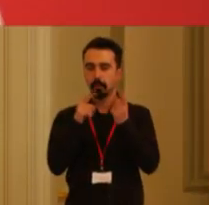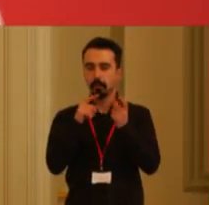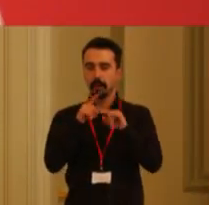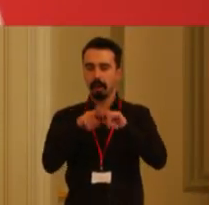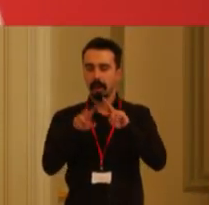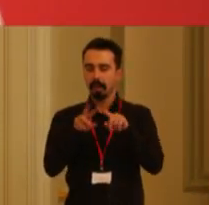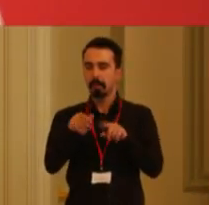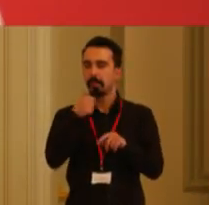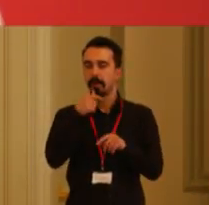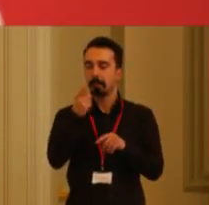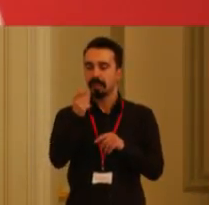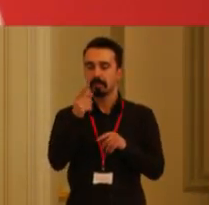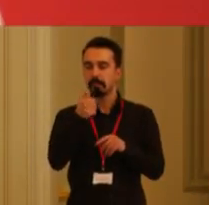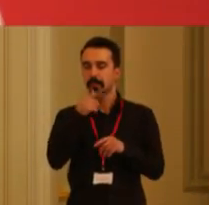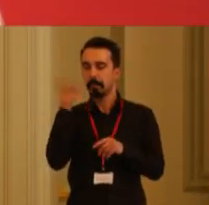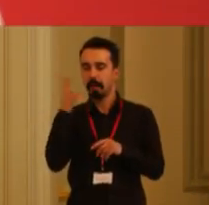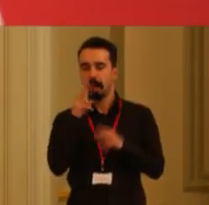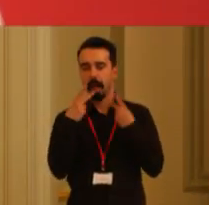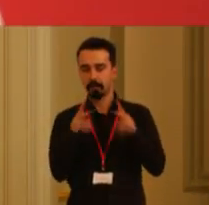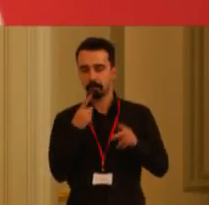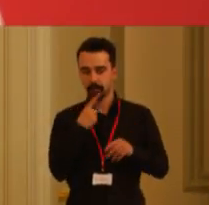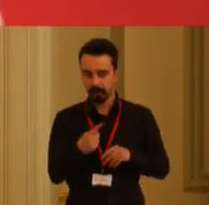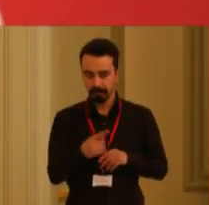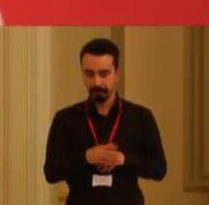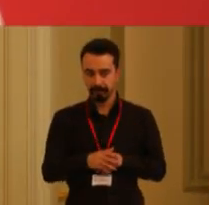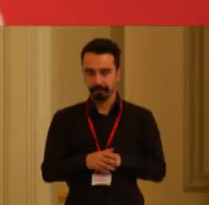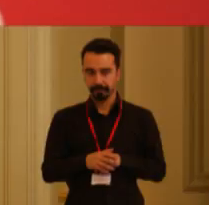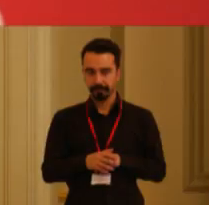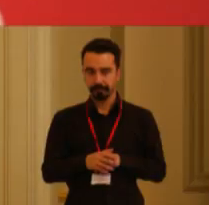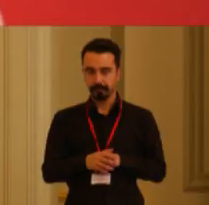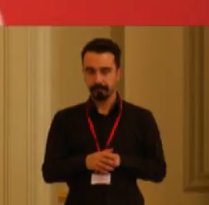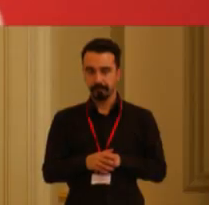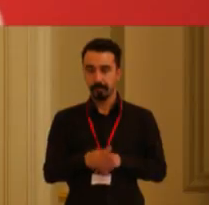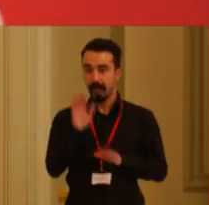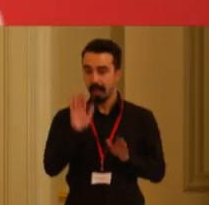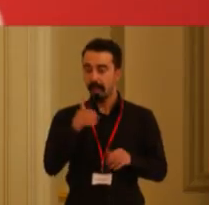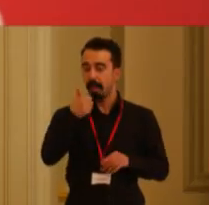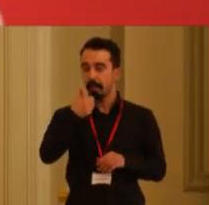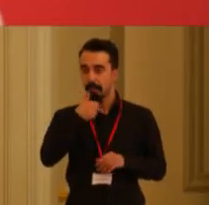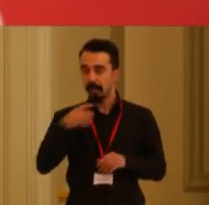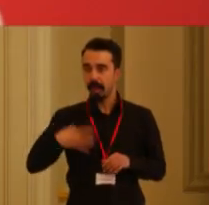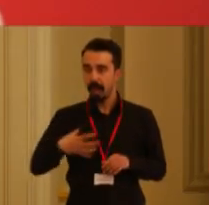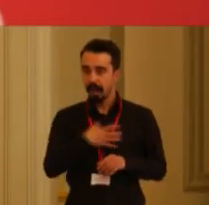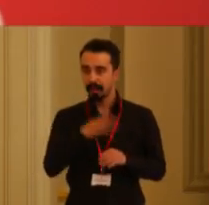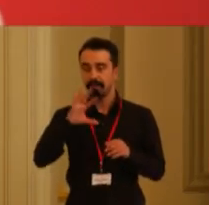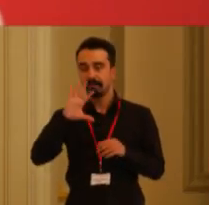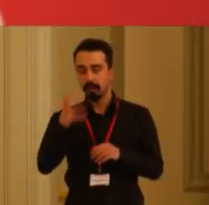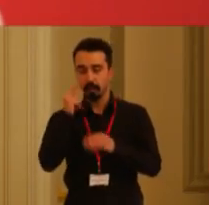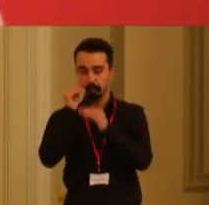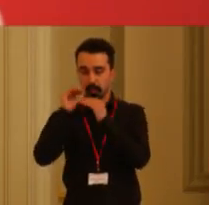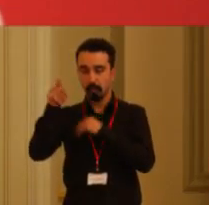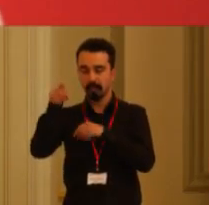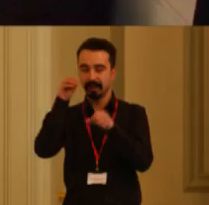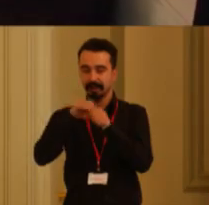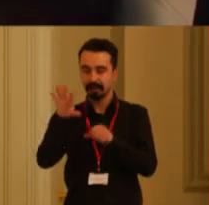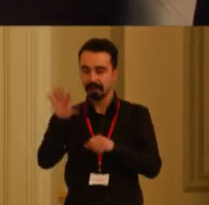to spend my whole life in a small cockpit. And then someone else told me that, well, it's the father